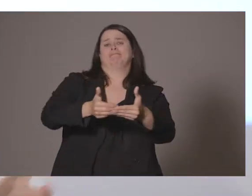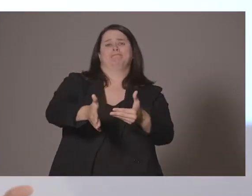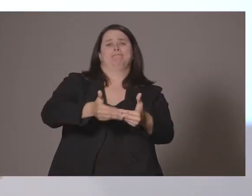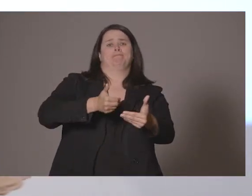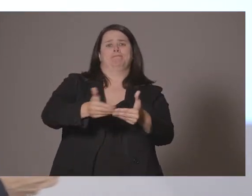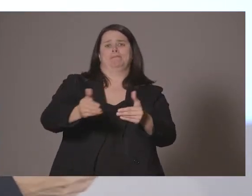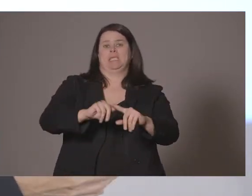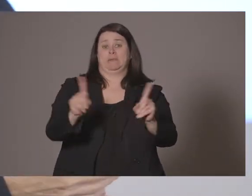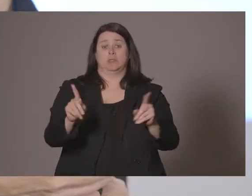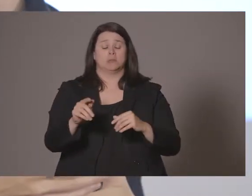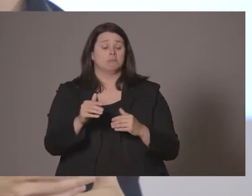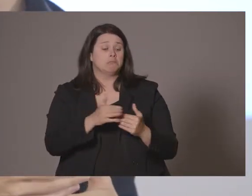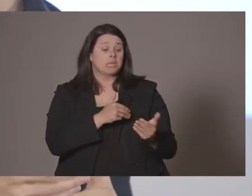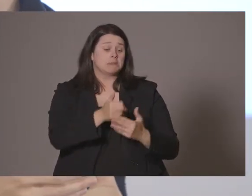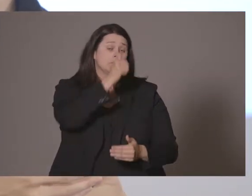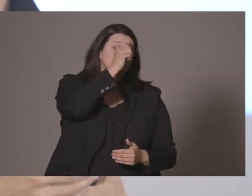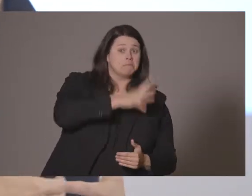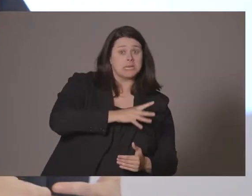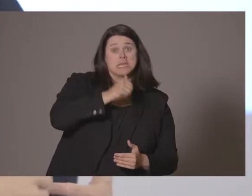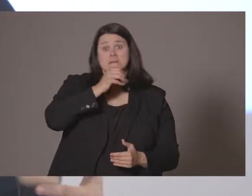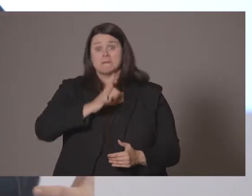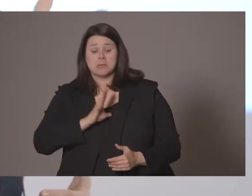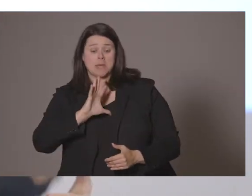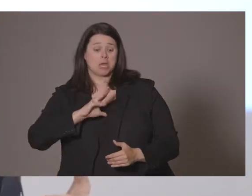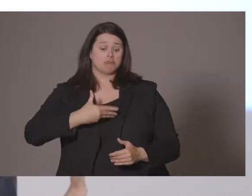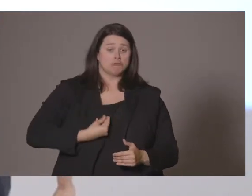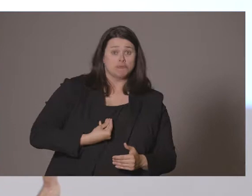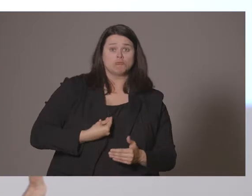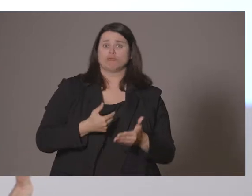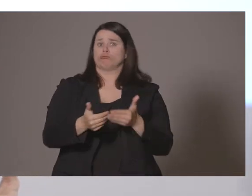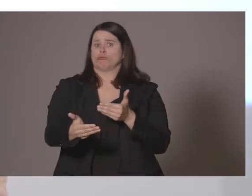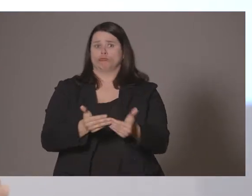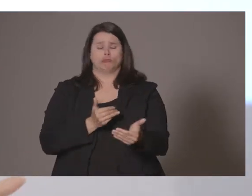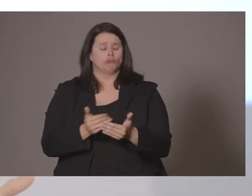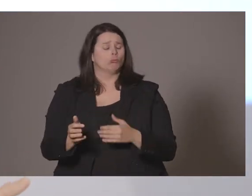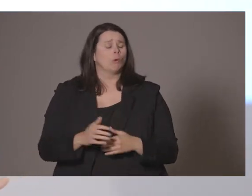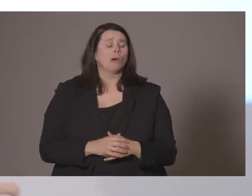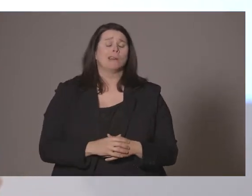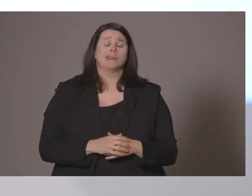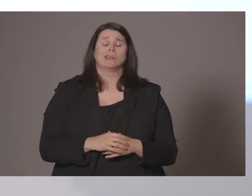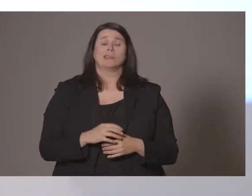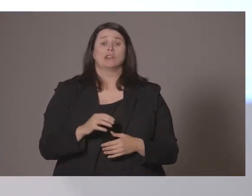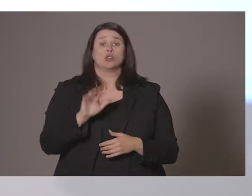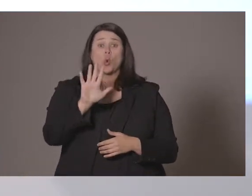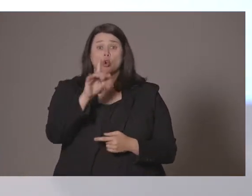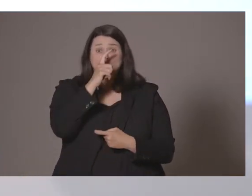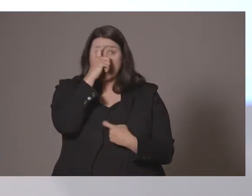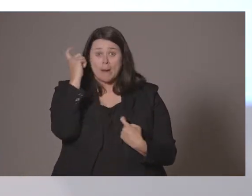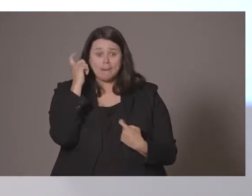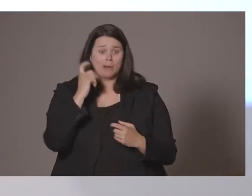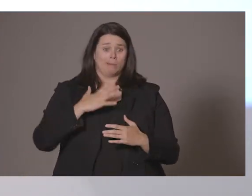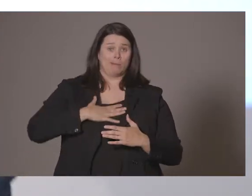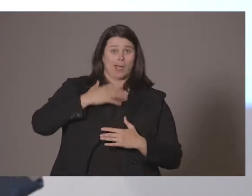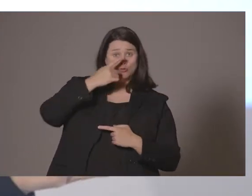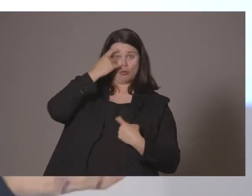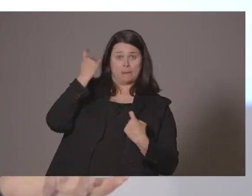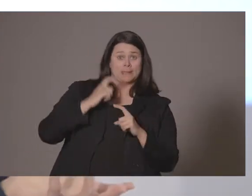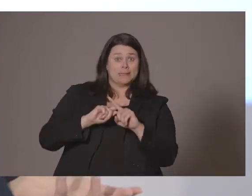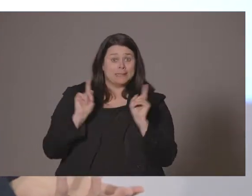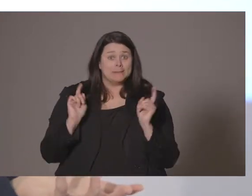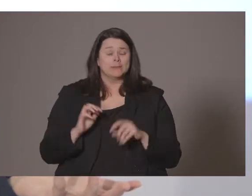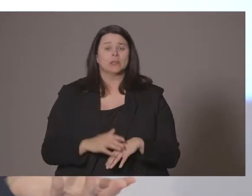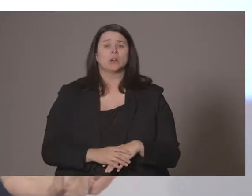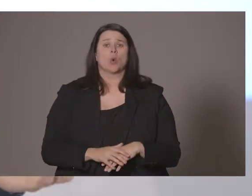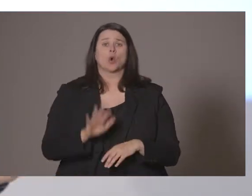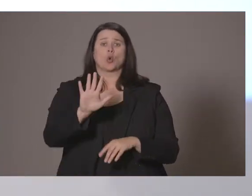is gender, or whether the difference is the type of trauma you've experienced, or whether the difference is the type of framework that you've